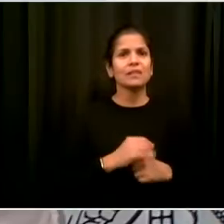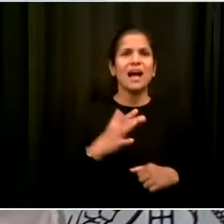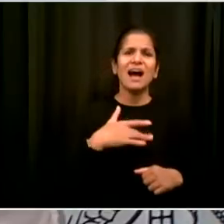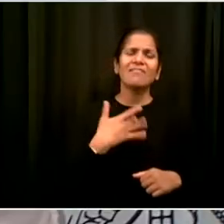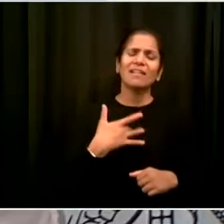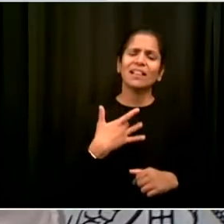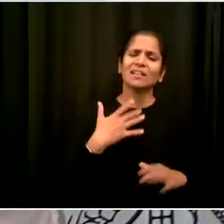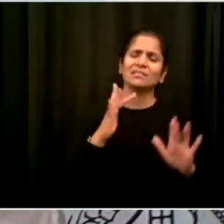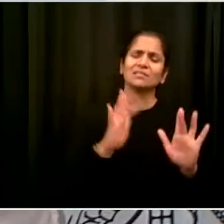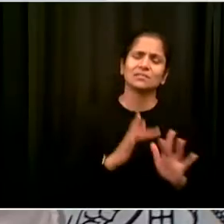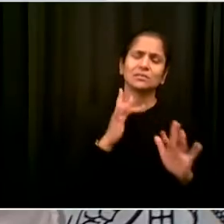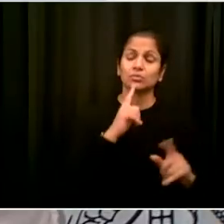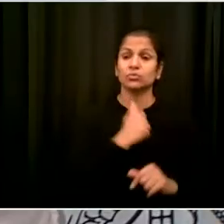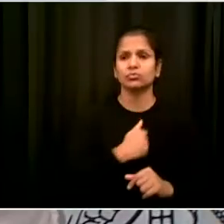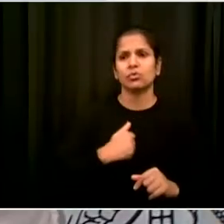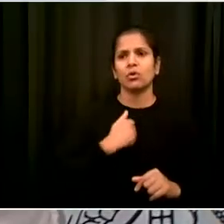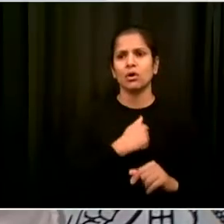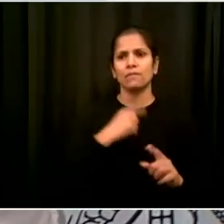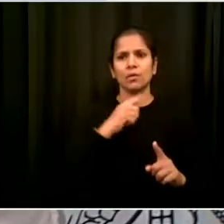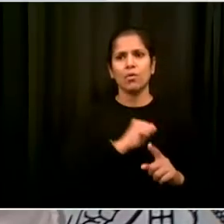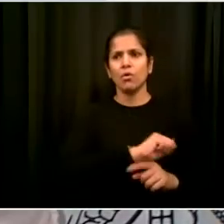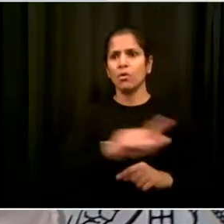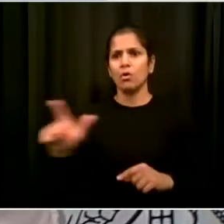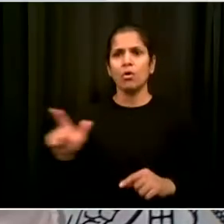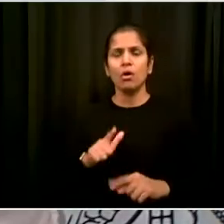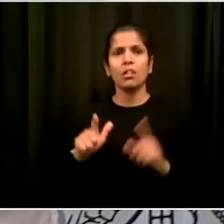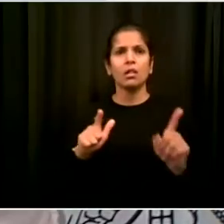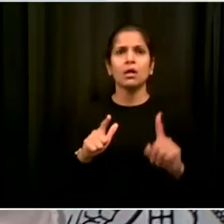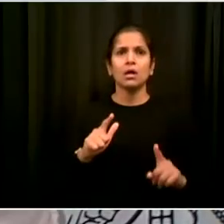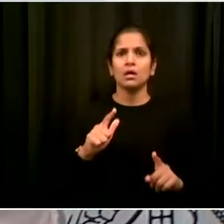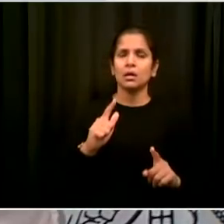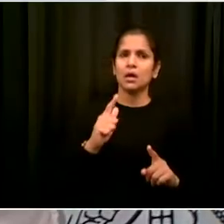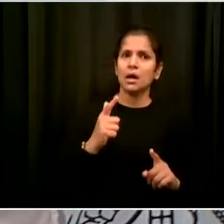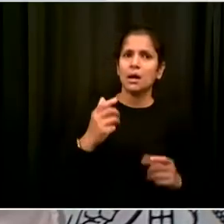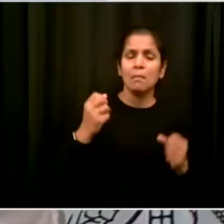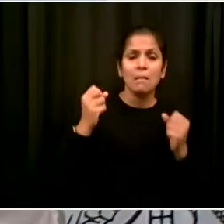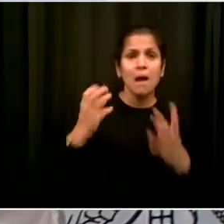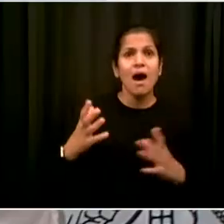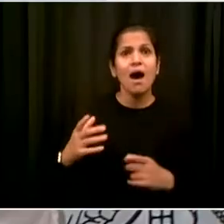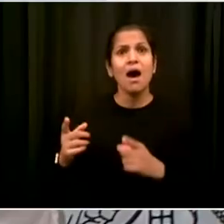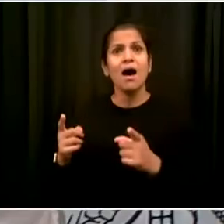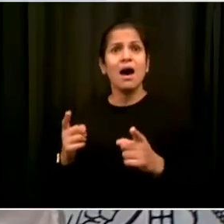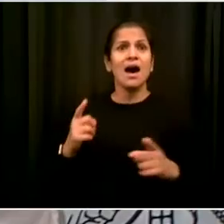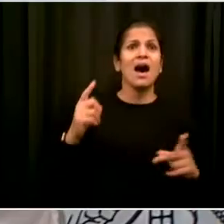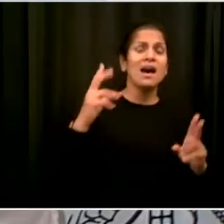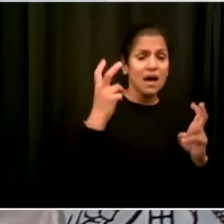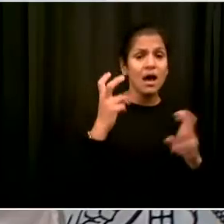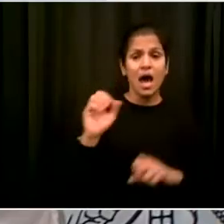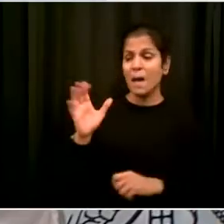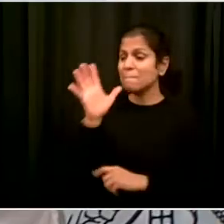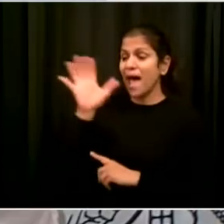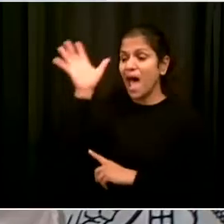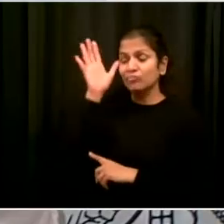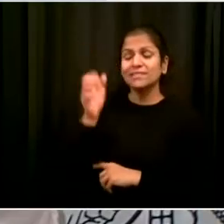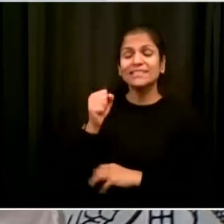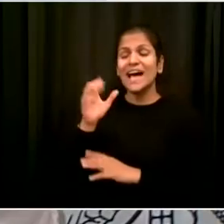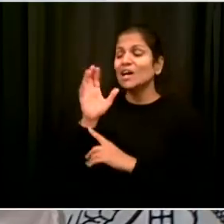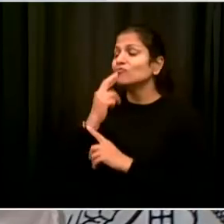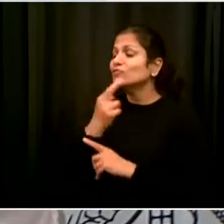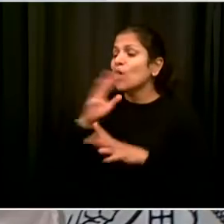them are mom and pop businesses. They put their lifetime into them. We want them to survive. We need them to survive. We